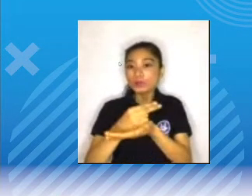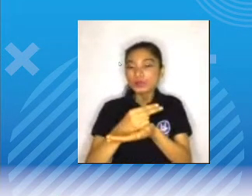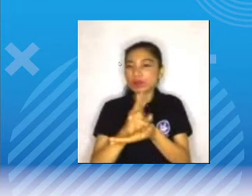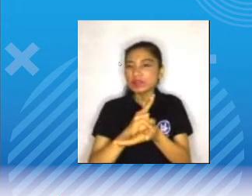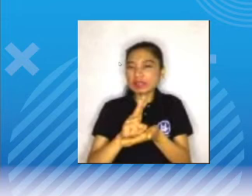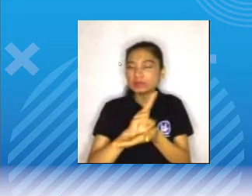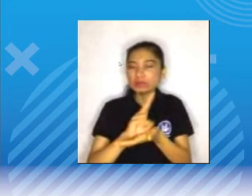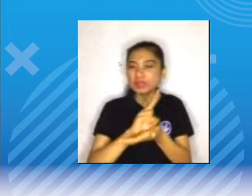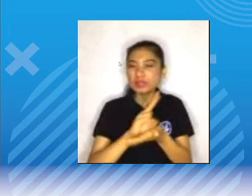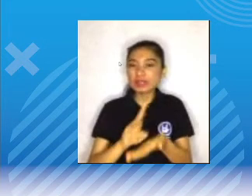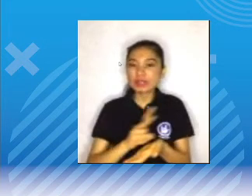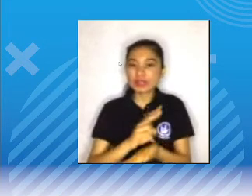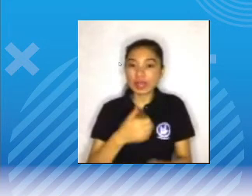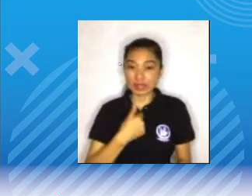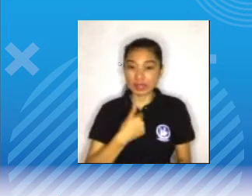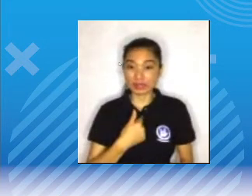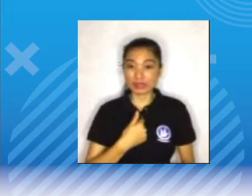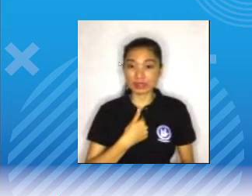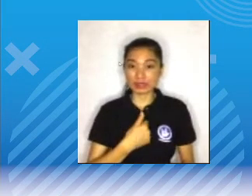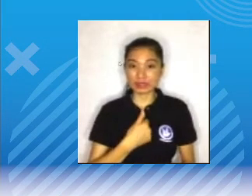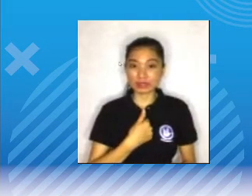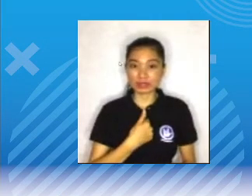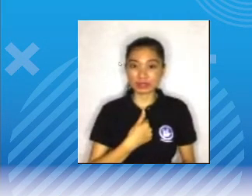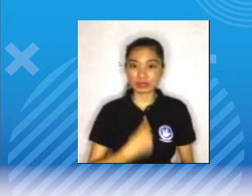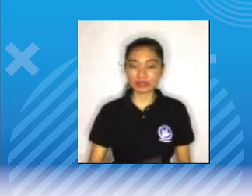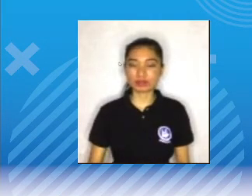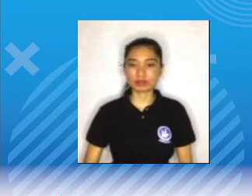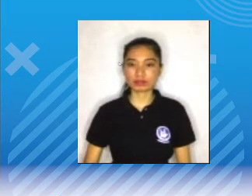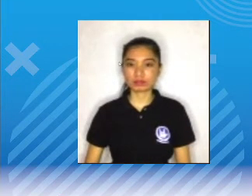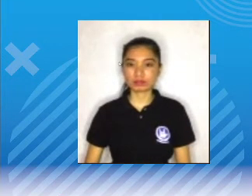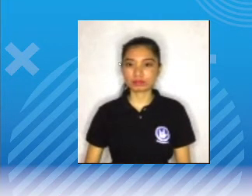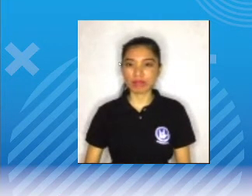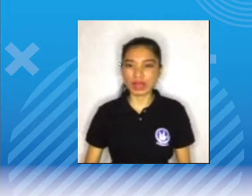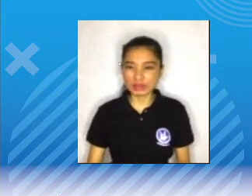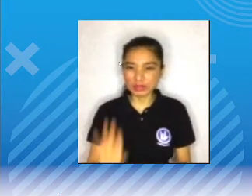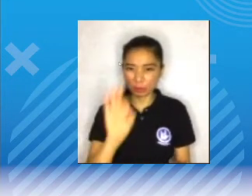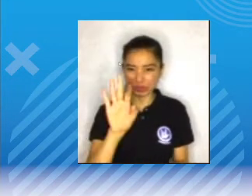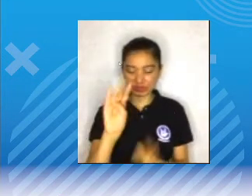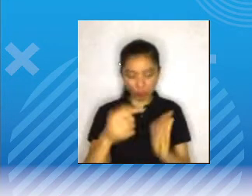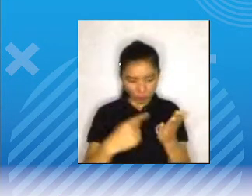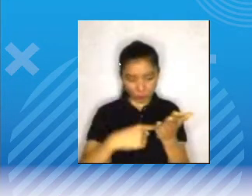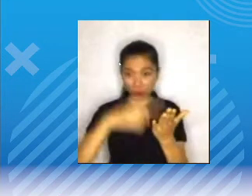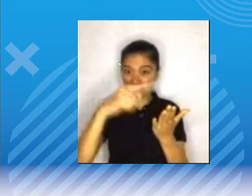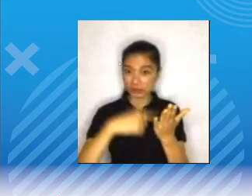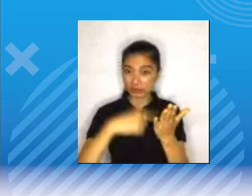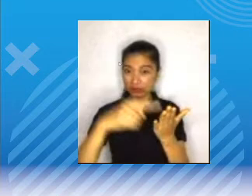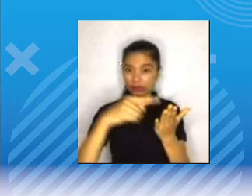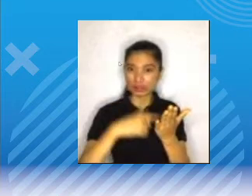which nakakadagdag ulit doon sa cognitive load na sinasabi ko.